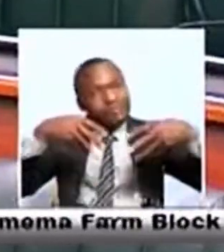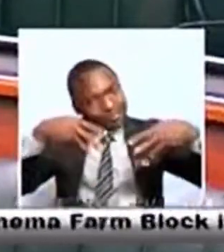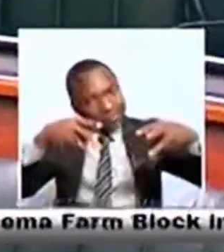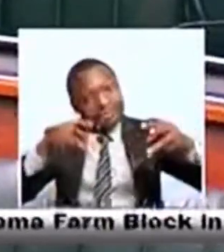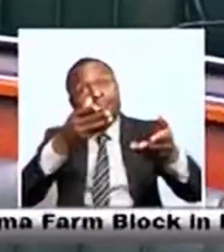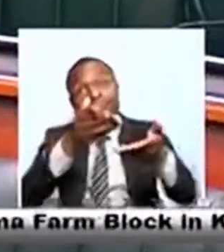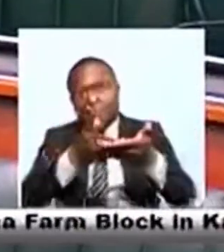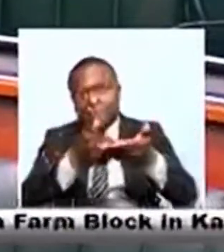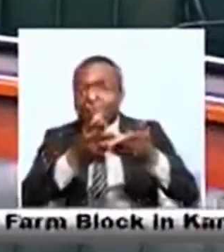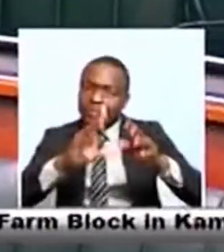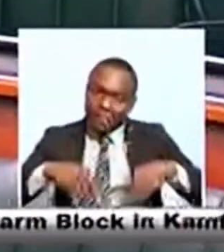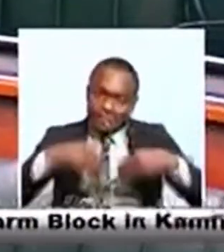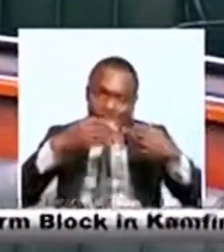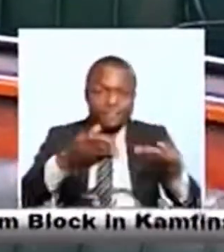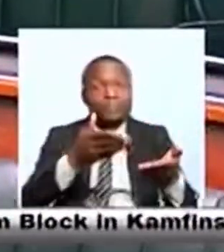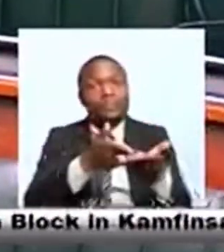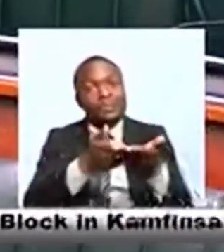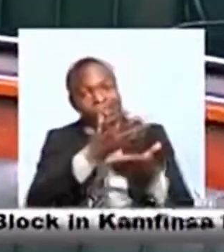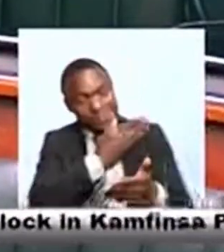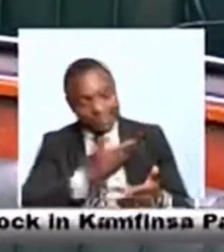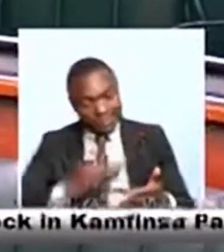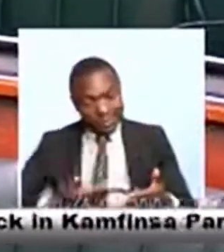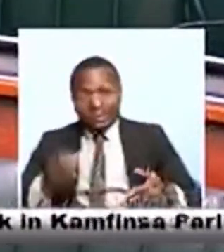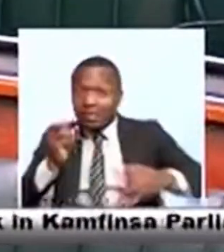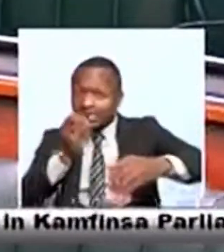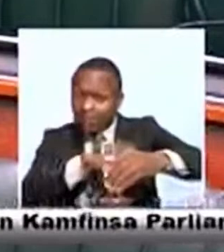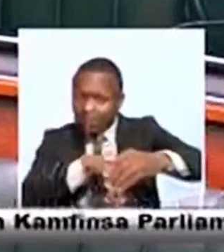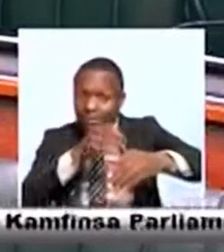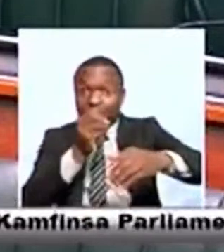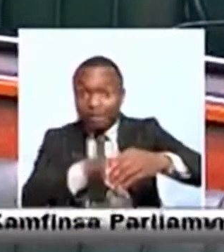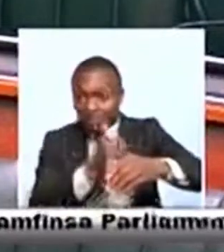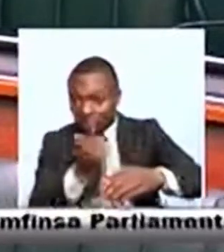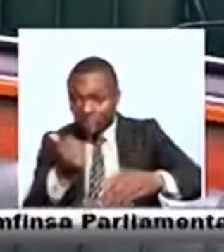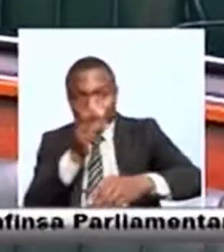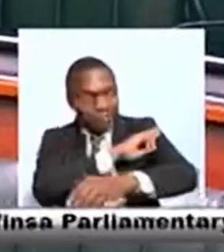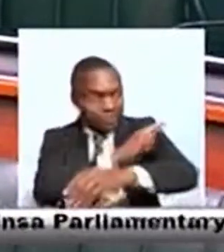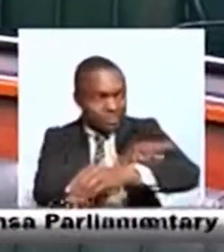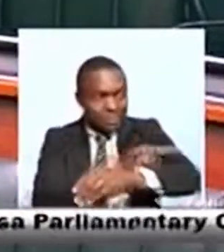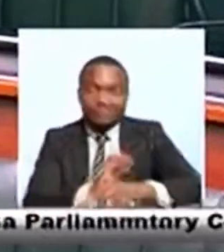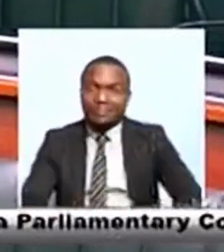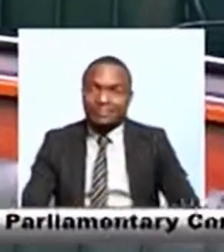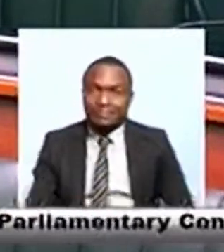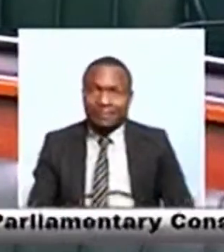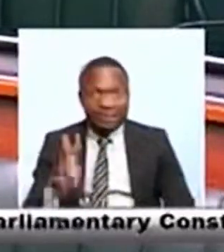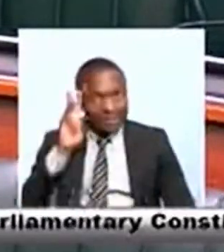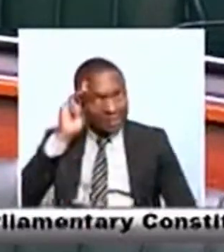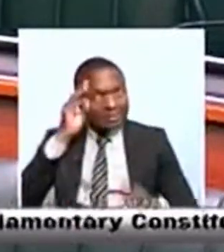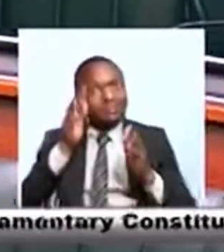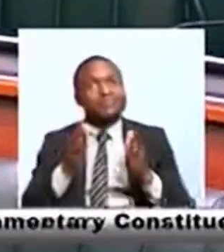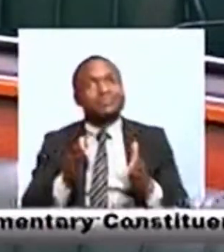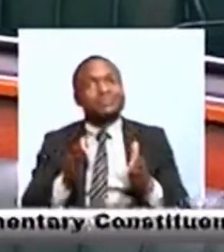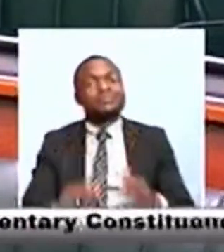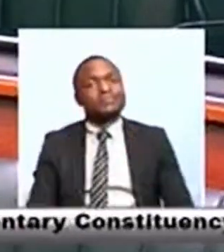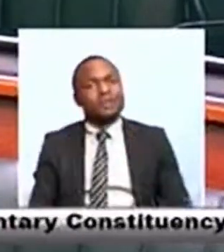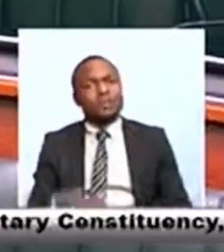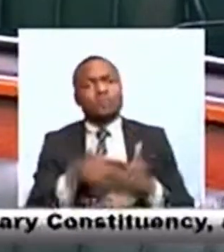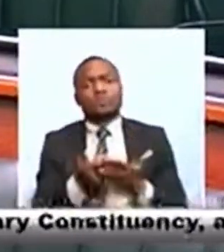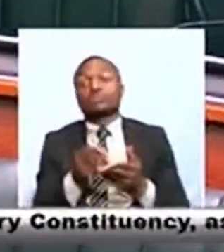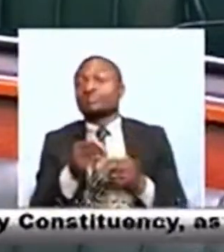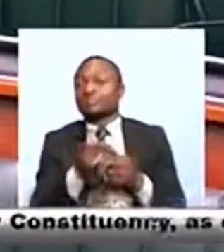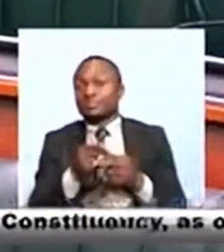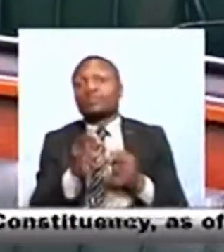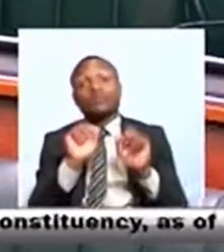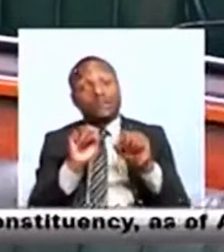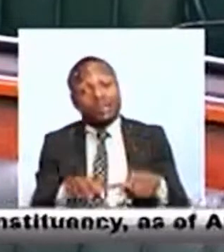that serious investment in terms of other resources, Minister, how soon can